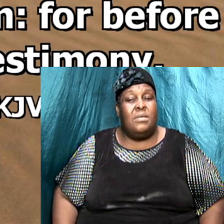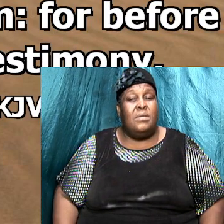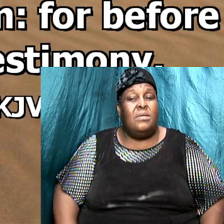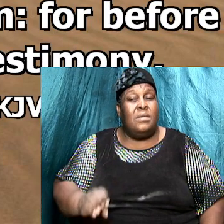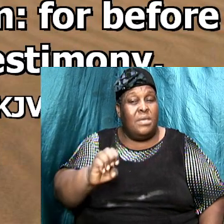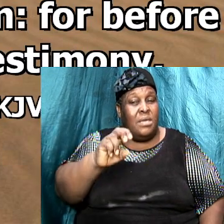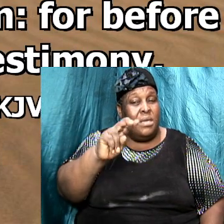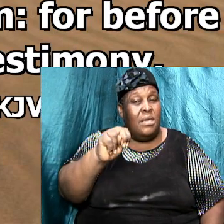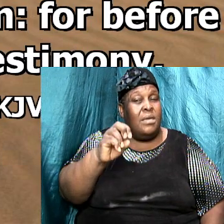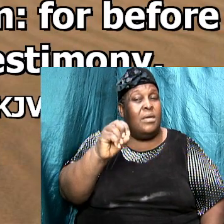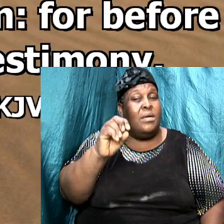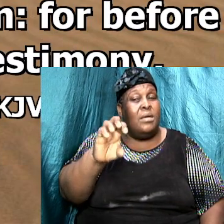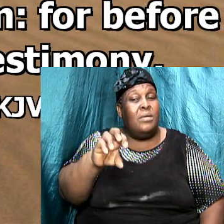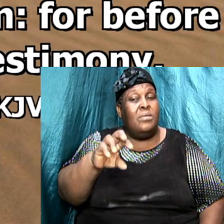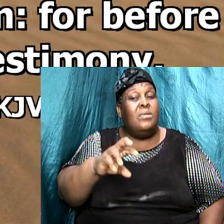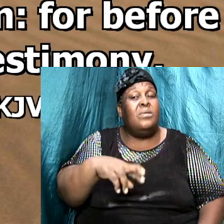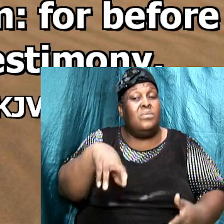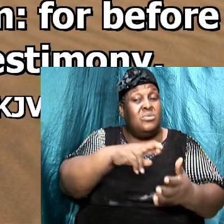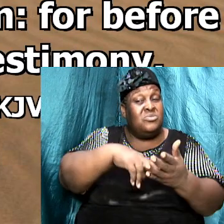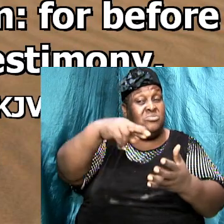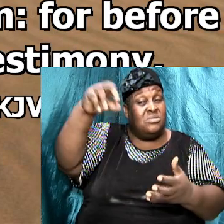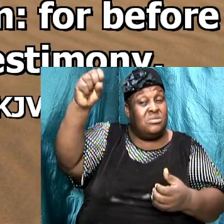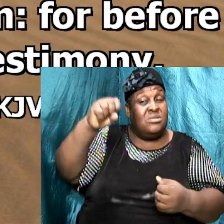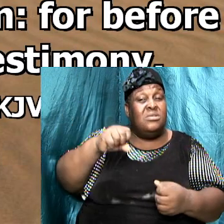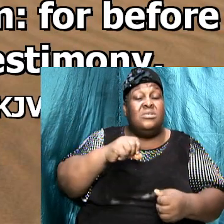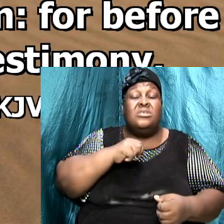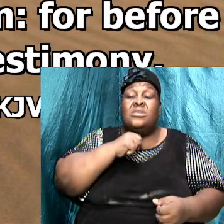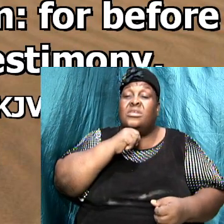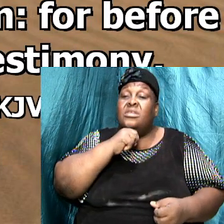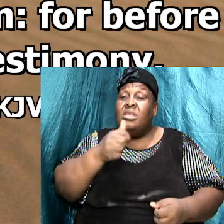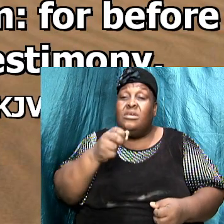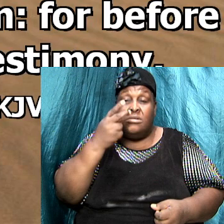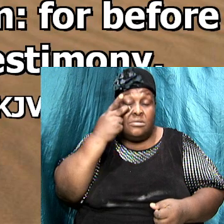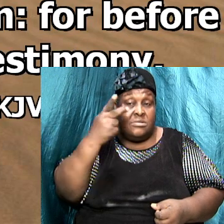Enoch was translated that he should not see death,